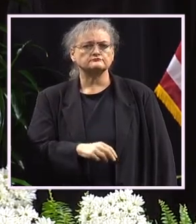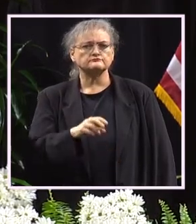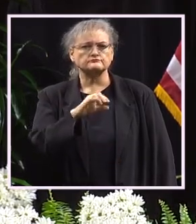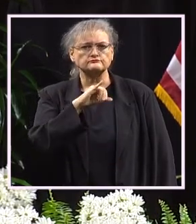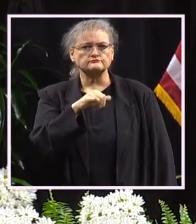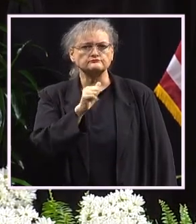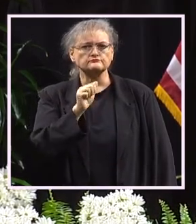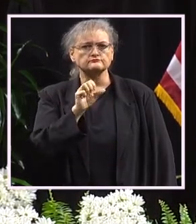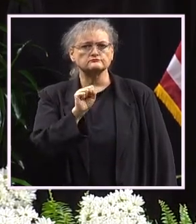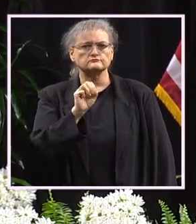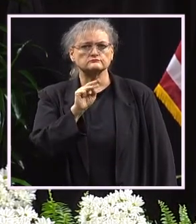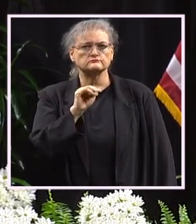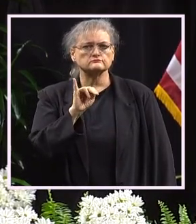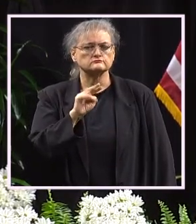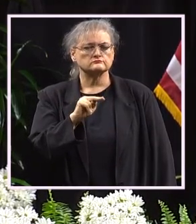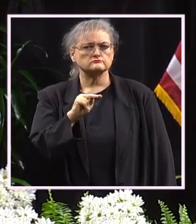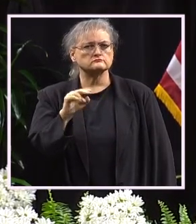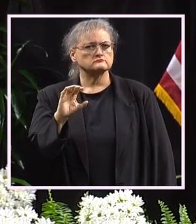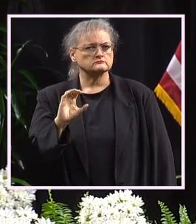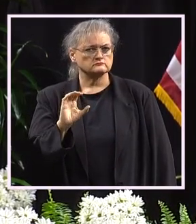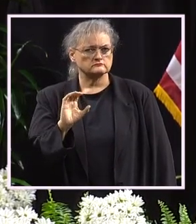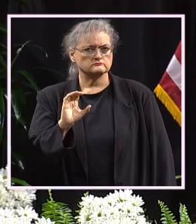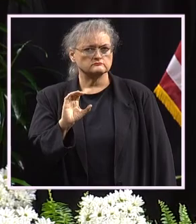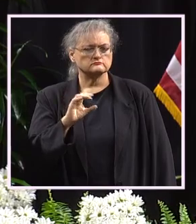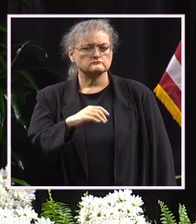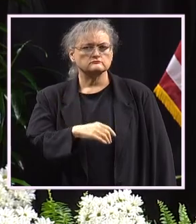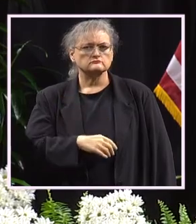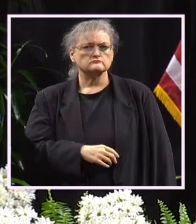Jasmine Vasquez Cristobal, cum laude.